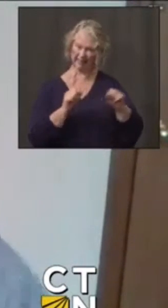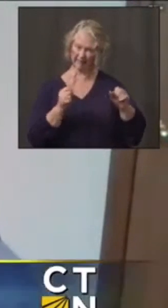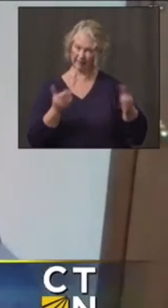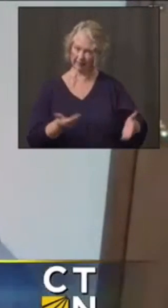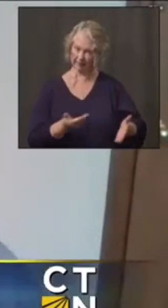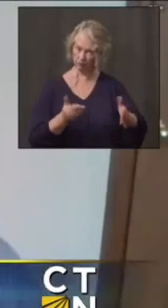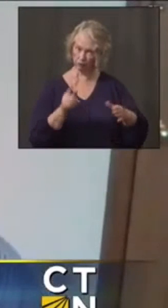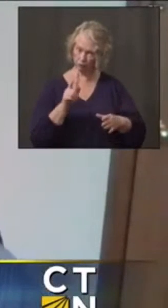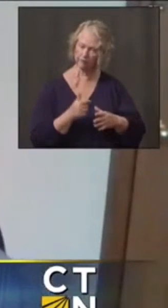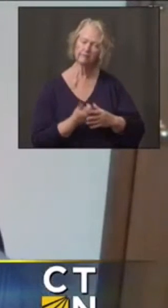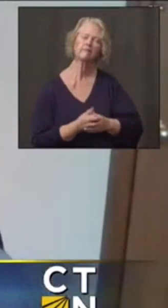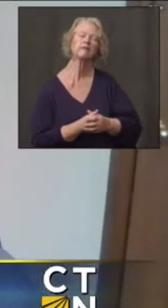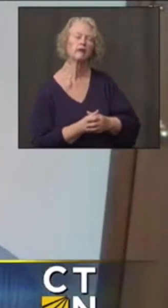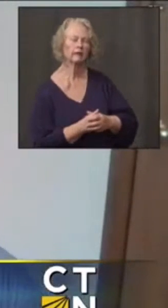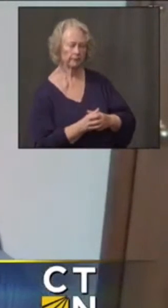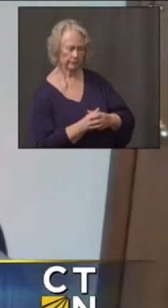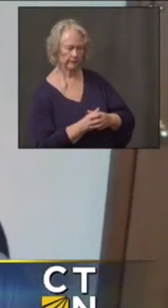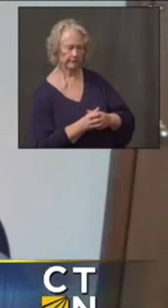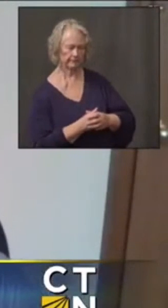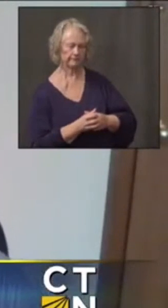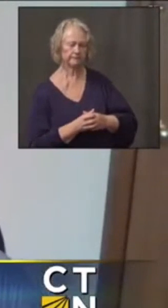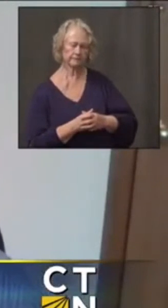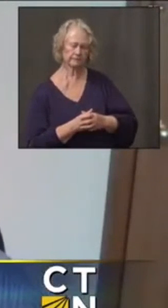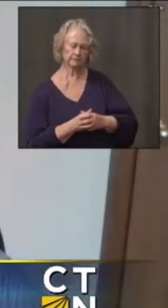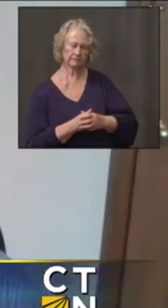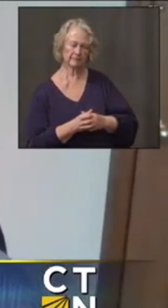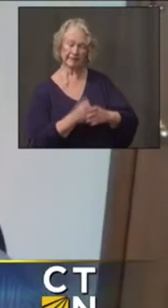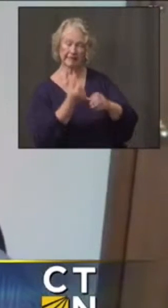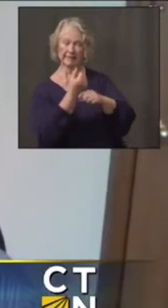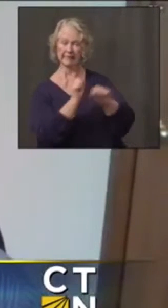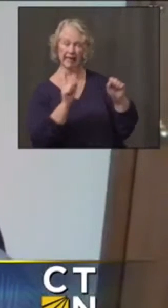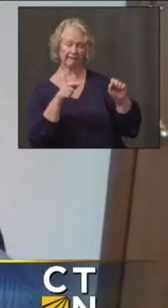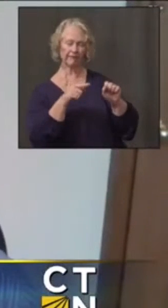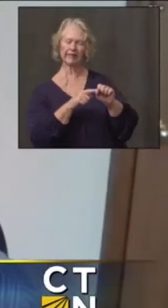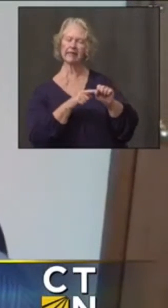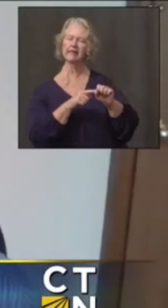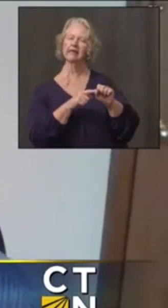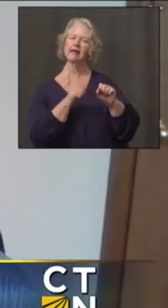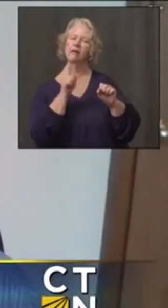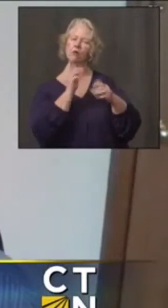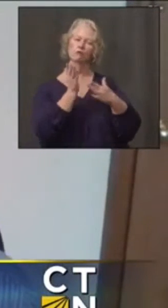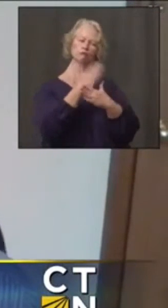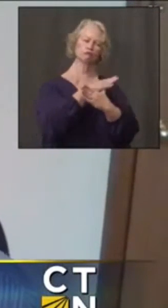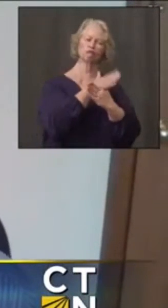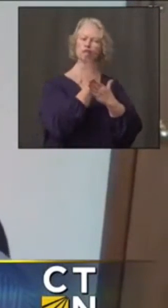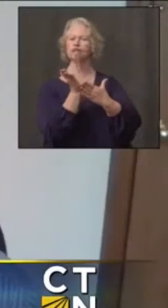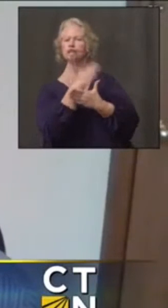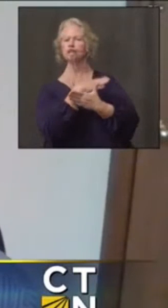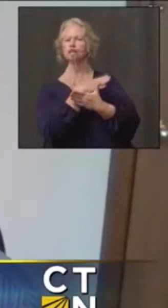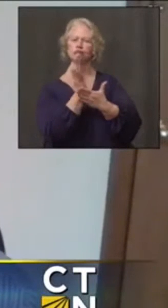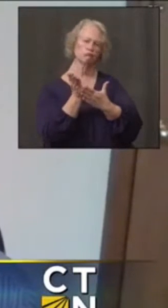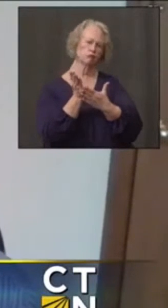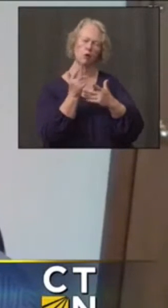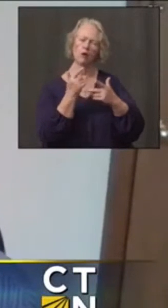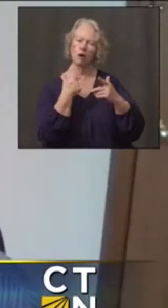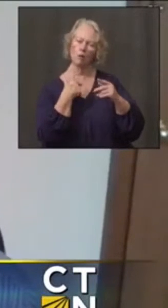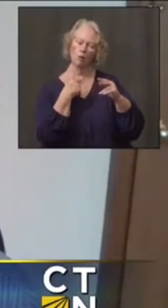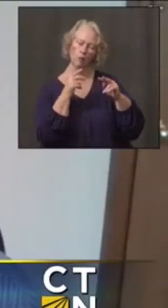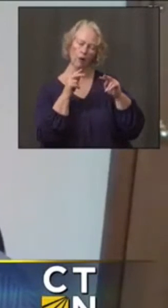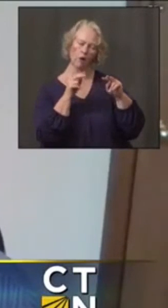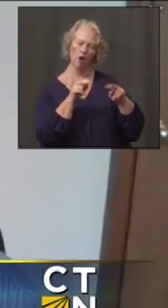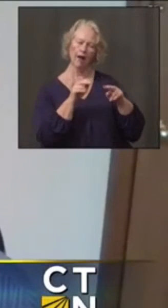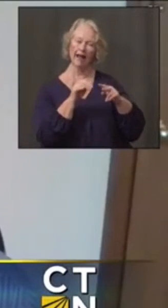Sure. So safety it's an overall composite of work that's done in